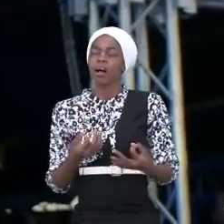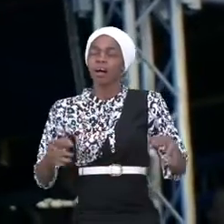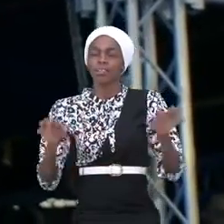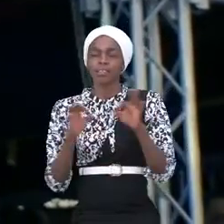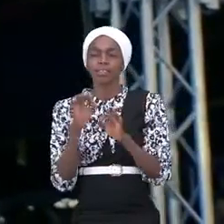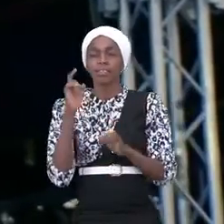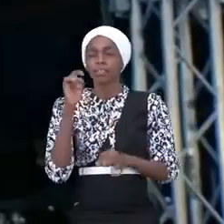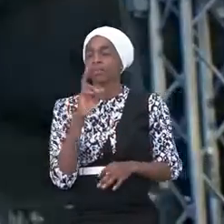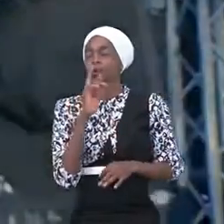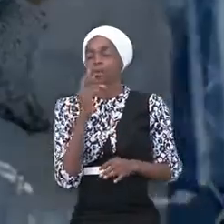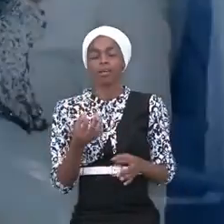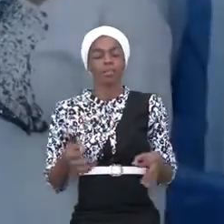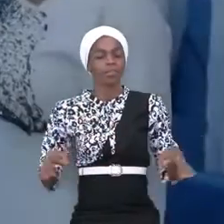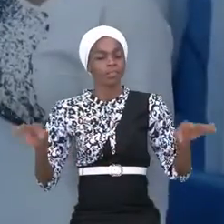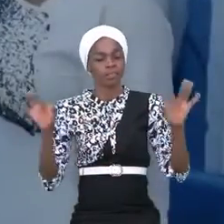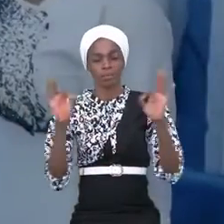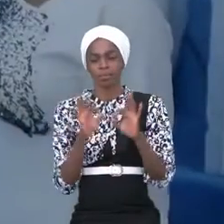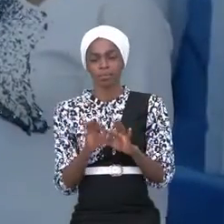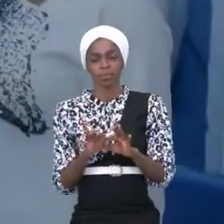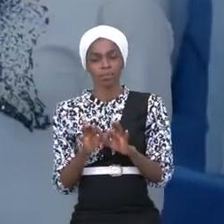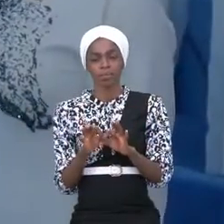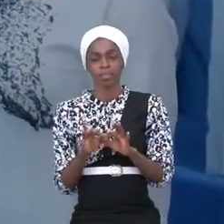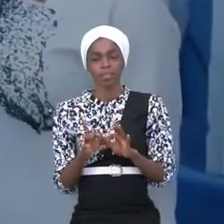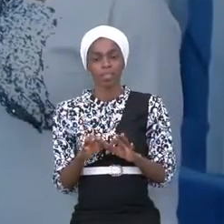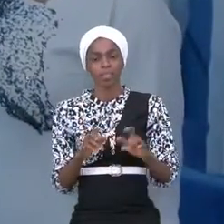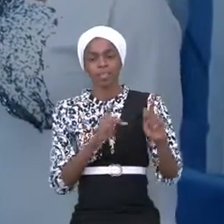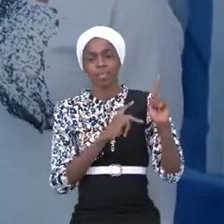You are worthy,